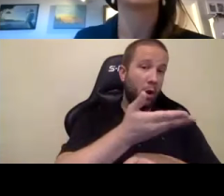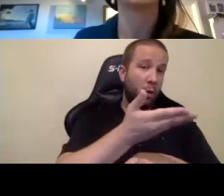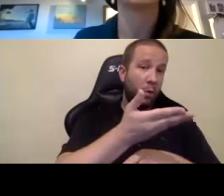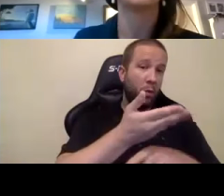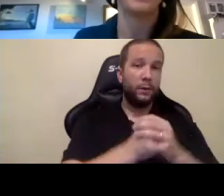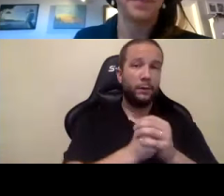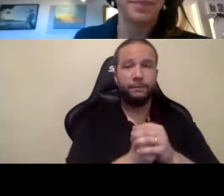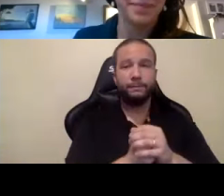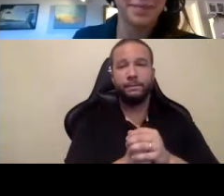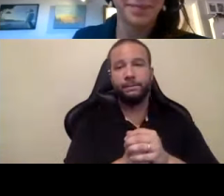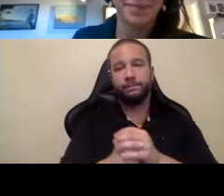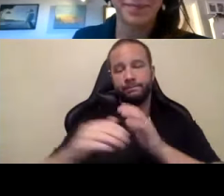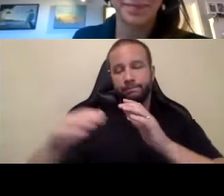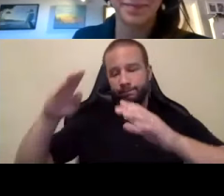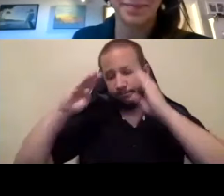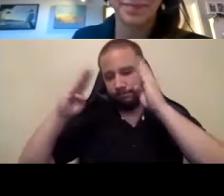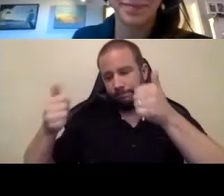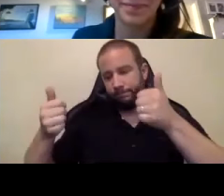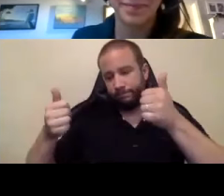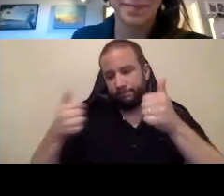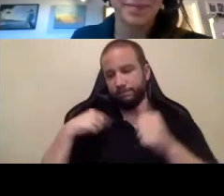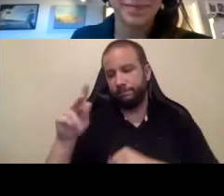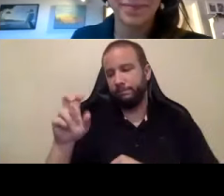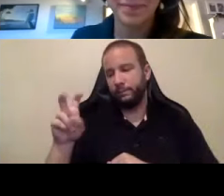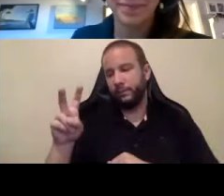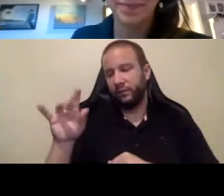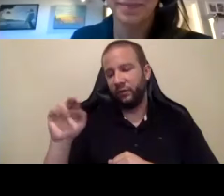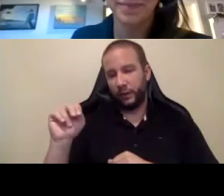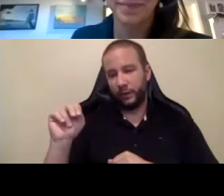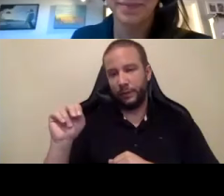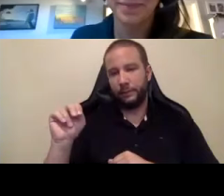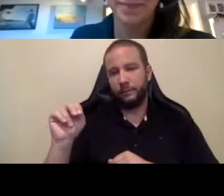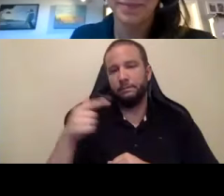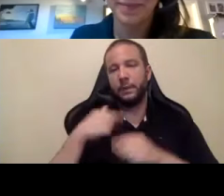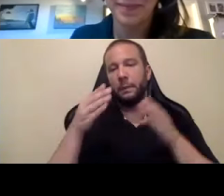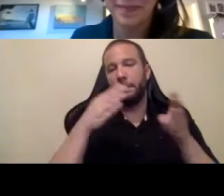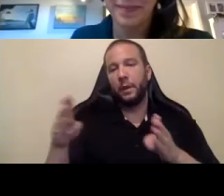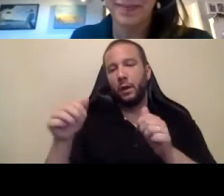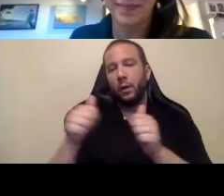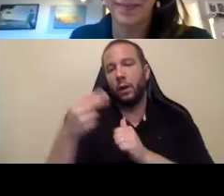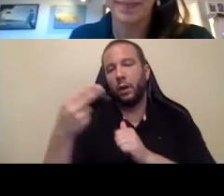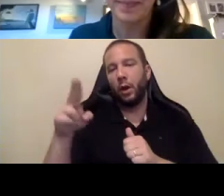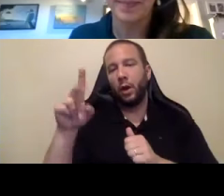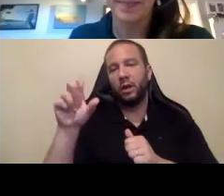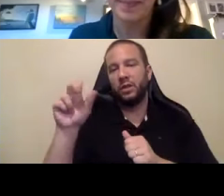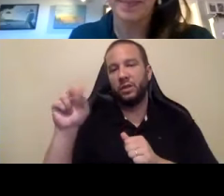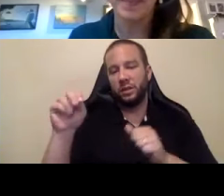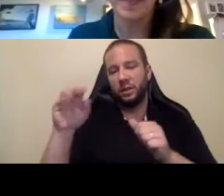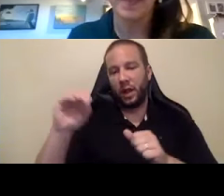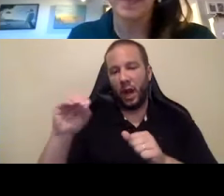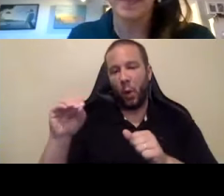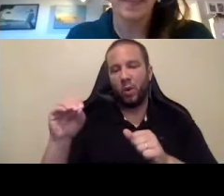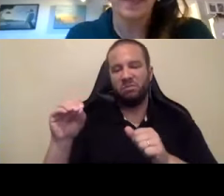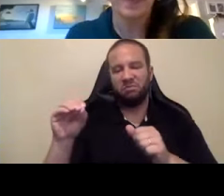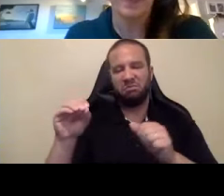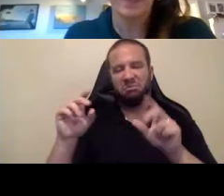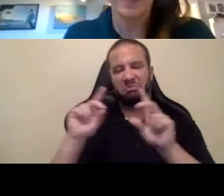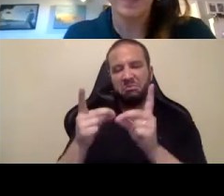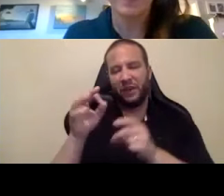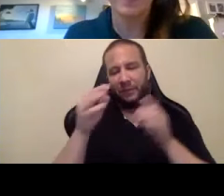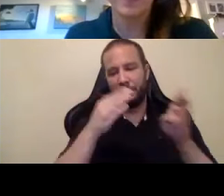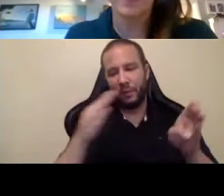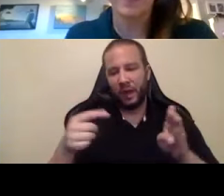Hello, good evening, everyone. I'm Kevin Force. I'm a principal planner with the Hudson County Division of Planning, and I'm really excited to talk with everyone